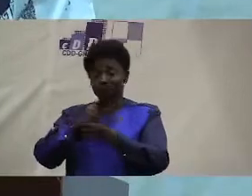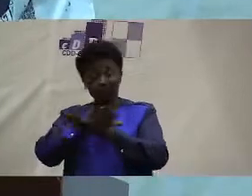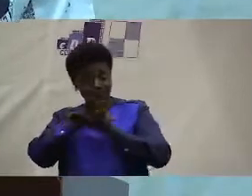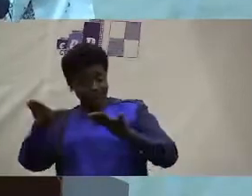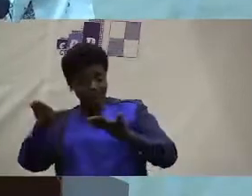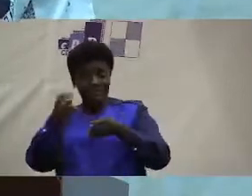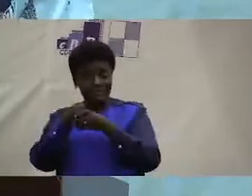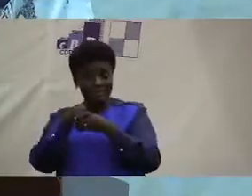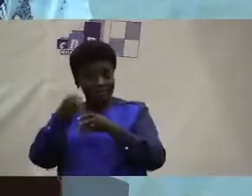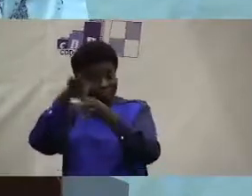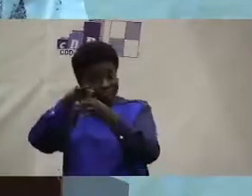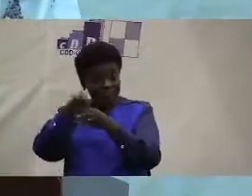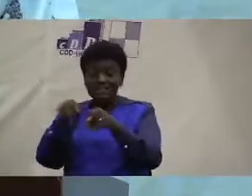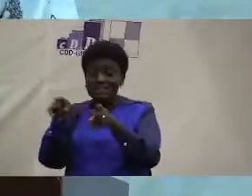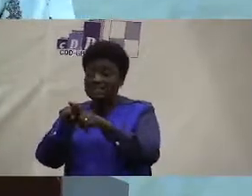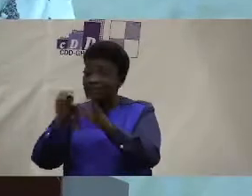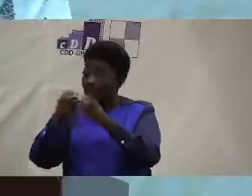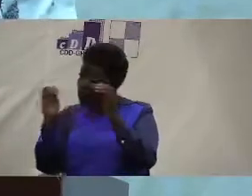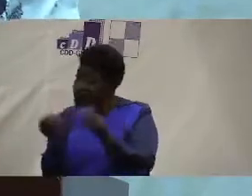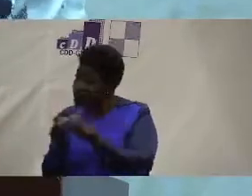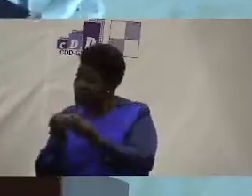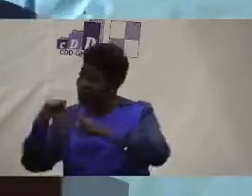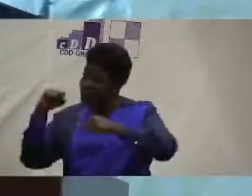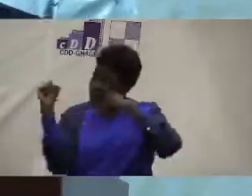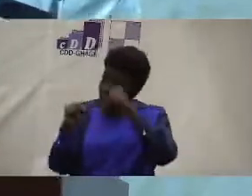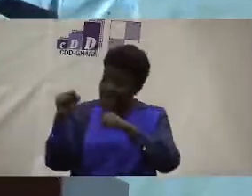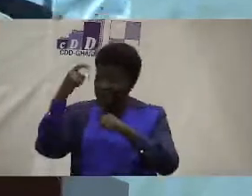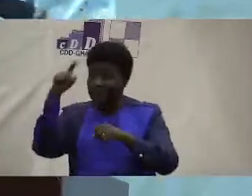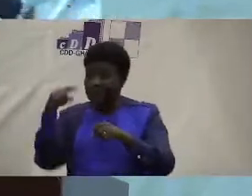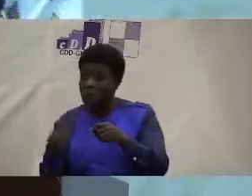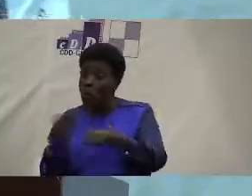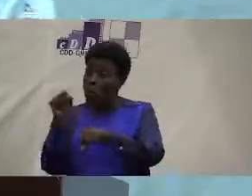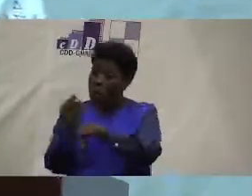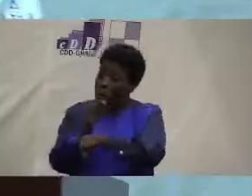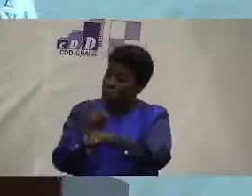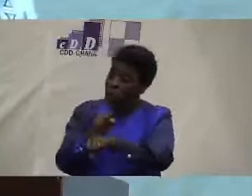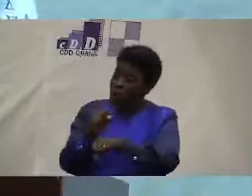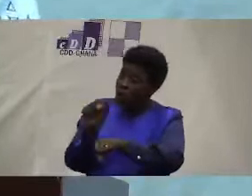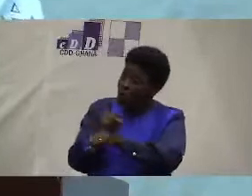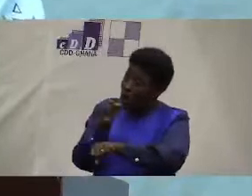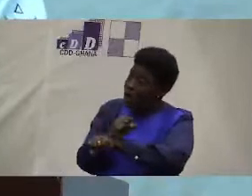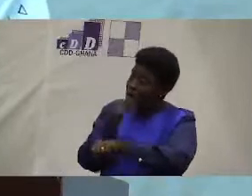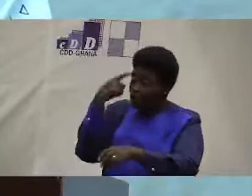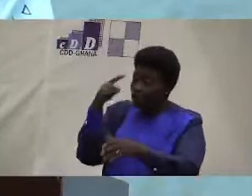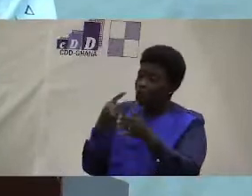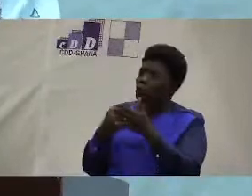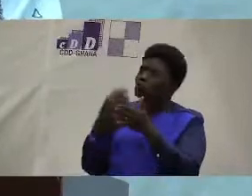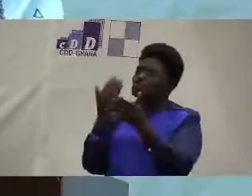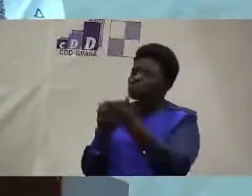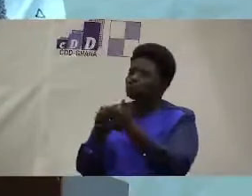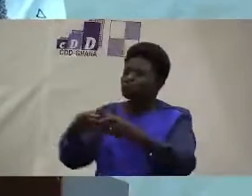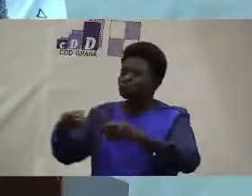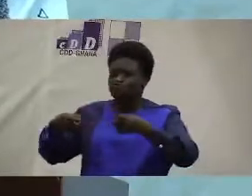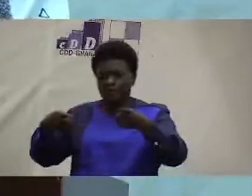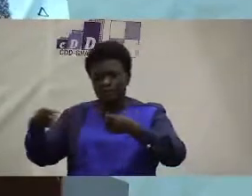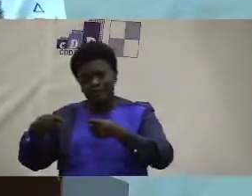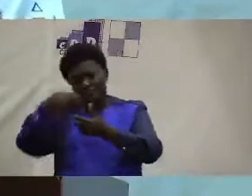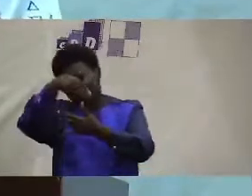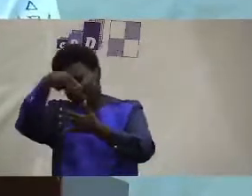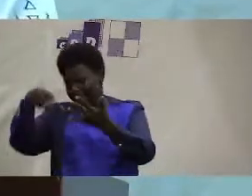transparency in elections, organizations fighting for, working for good governance and so